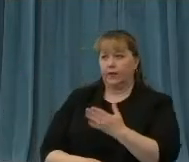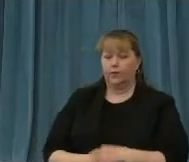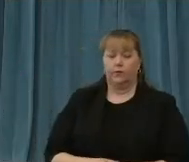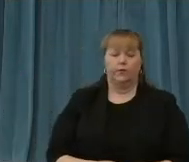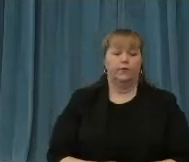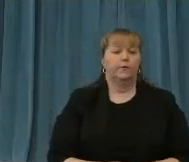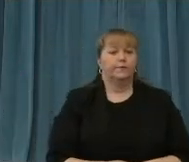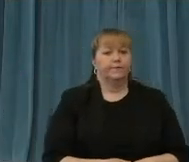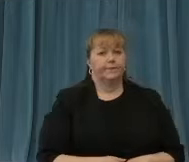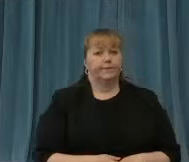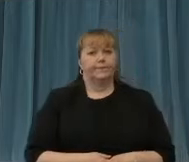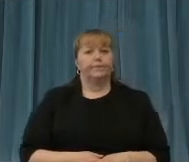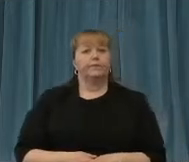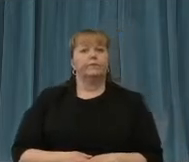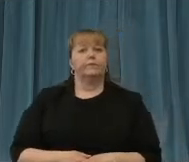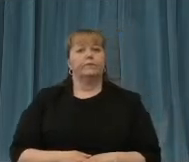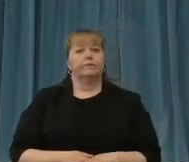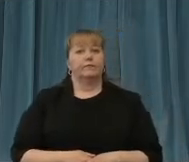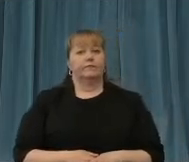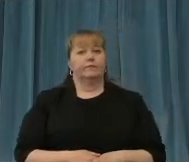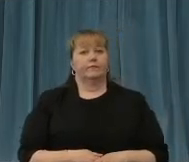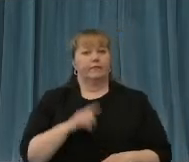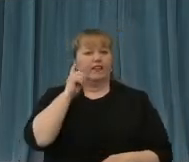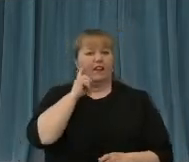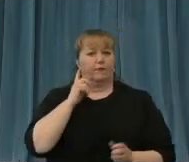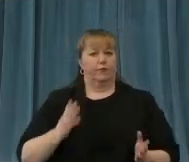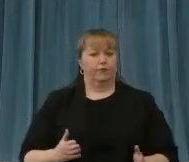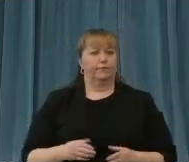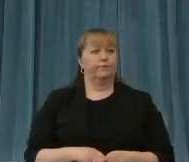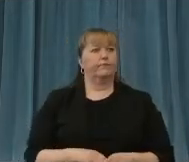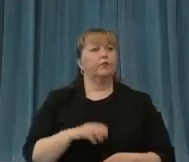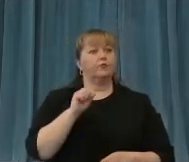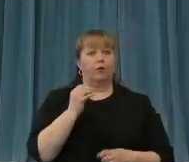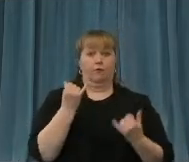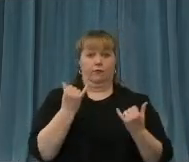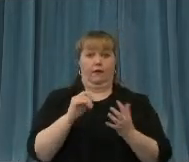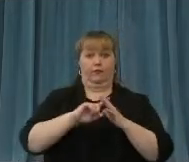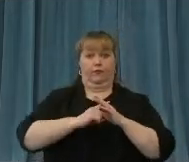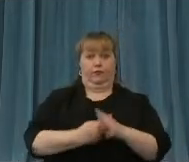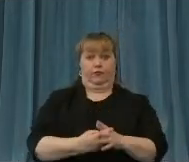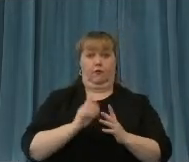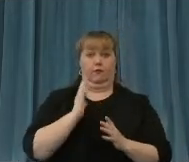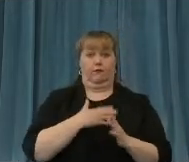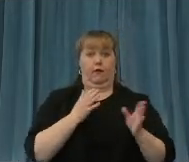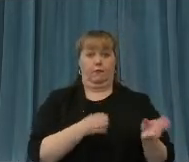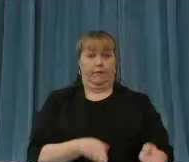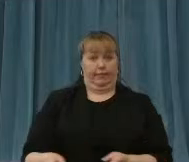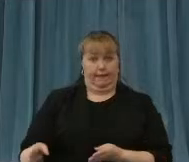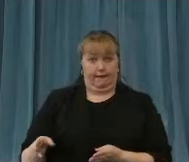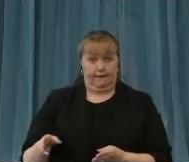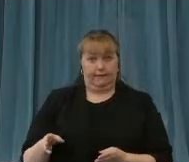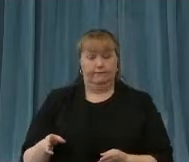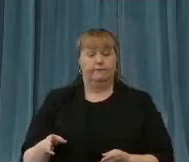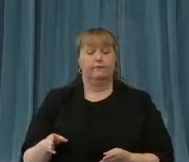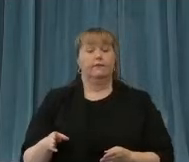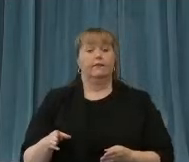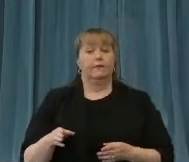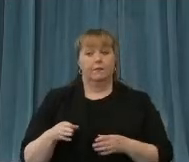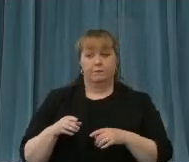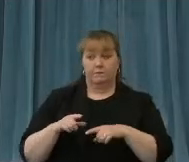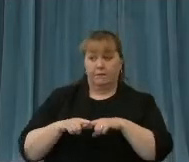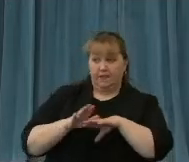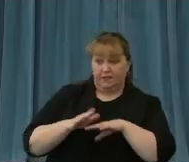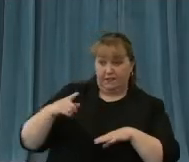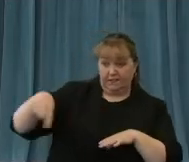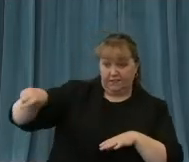appreciate it. So, this is the start of our plan. Based on the guidance of our Nevada experts and the federal